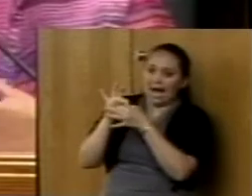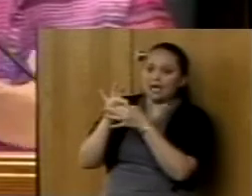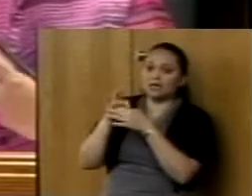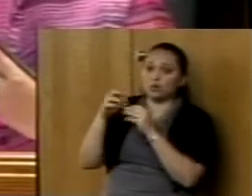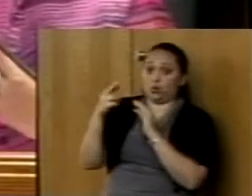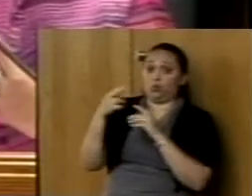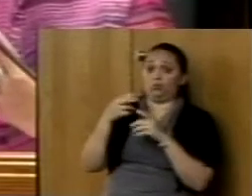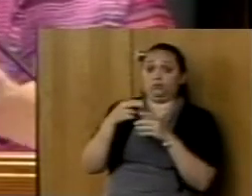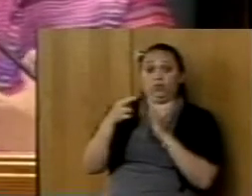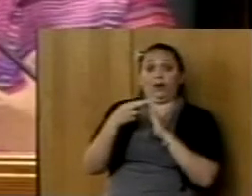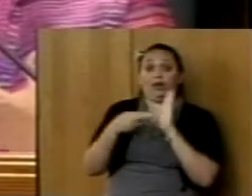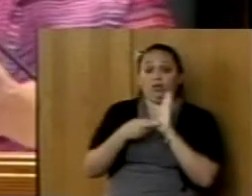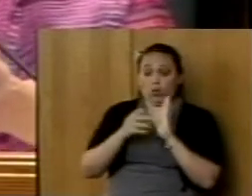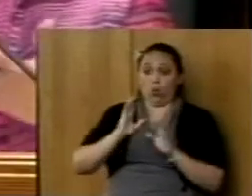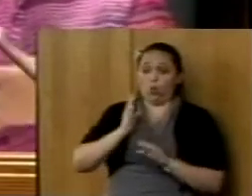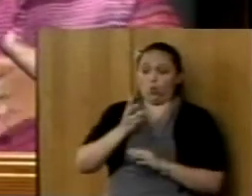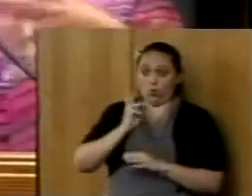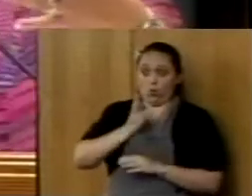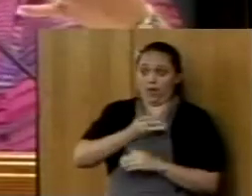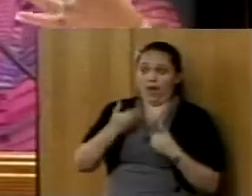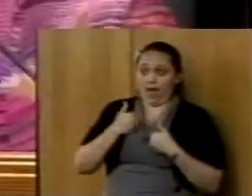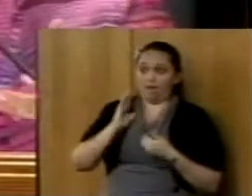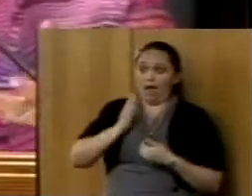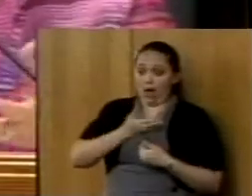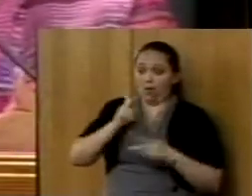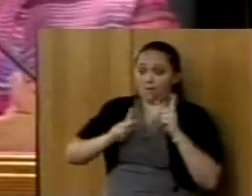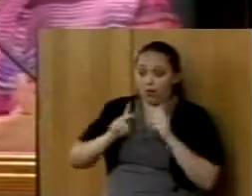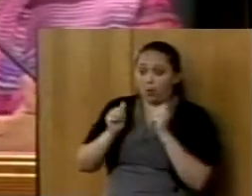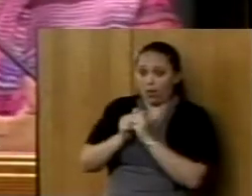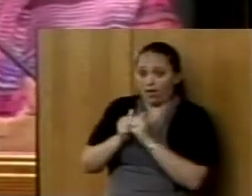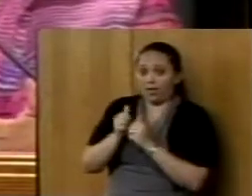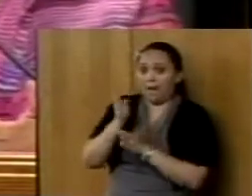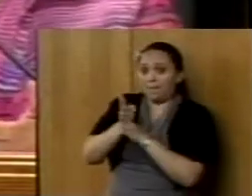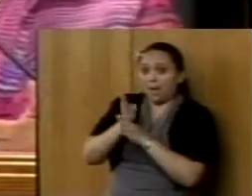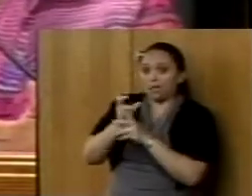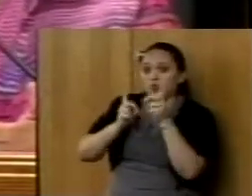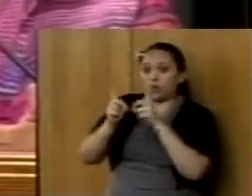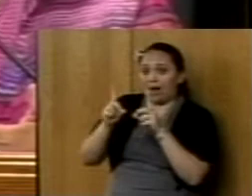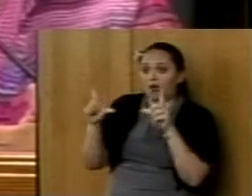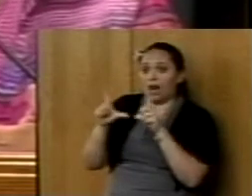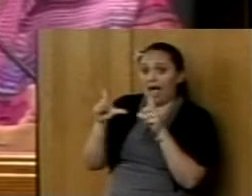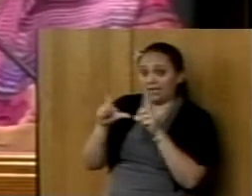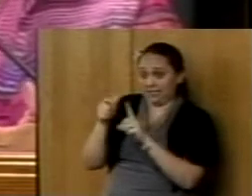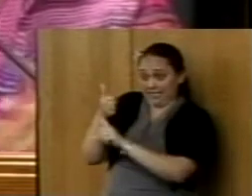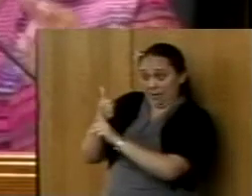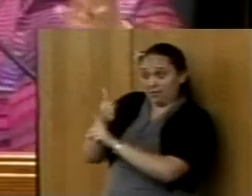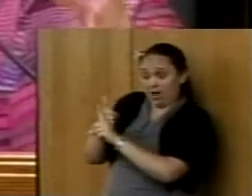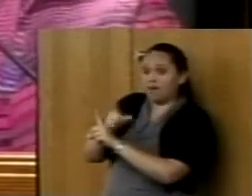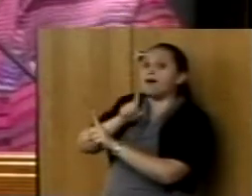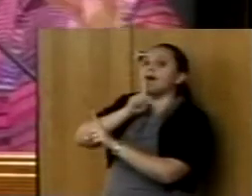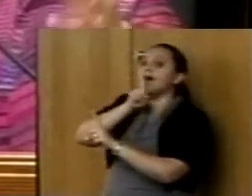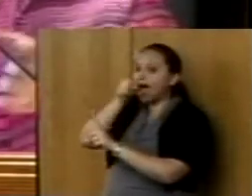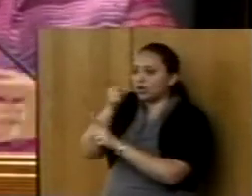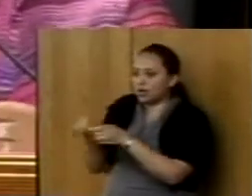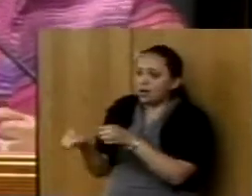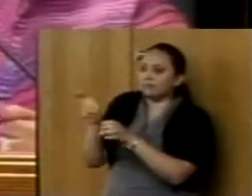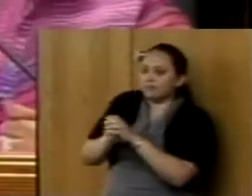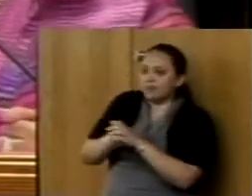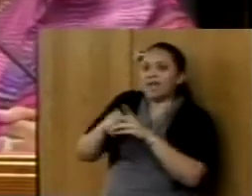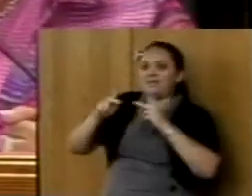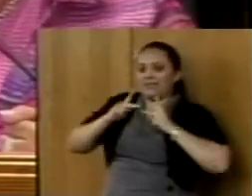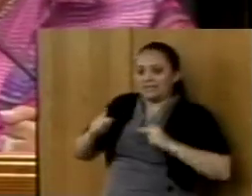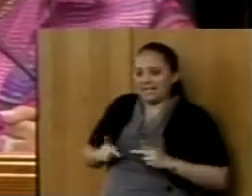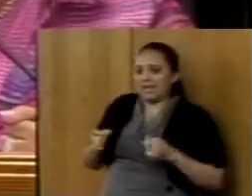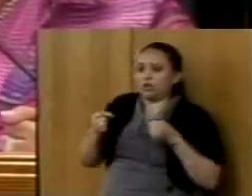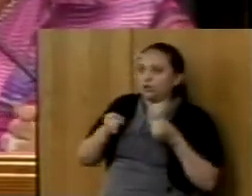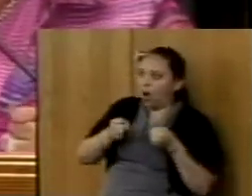have we had our people or someone with a bus driver license actually go to get a bus and physically